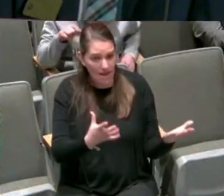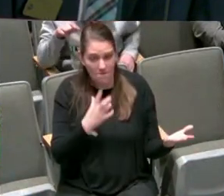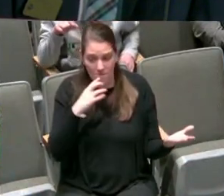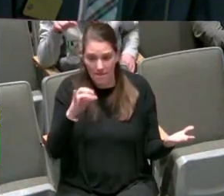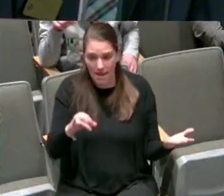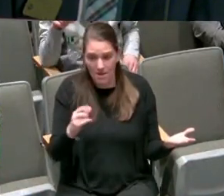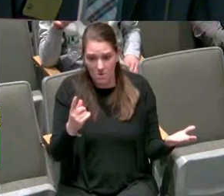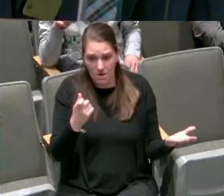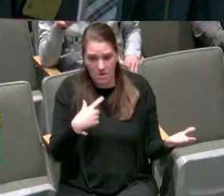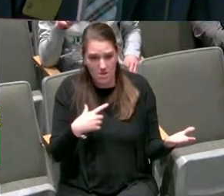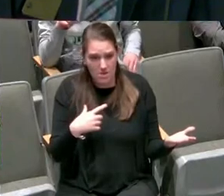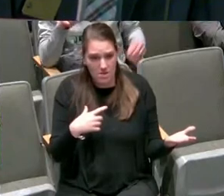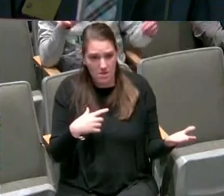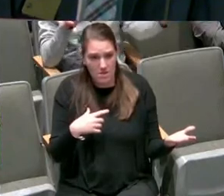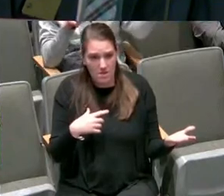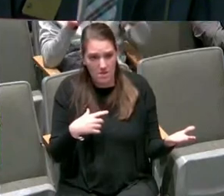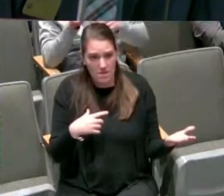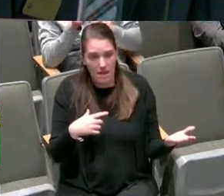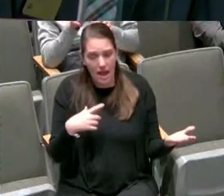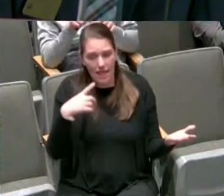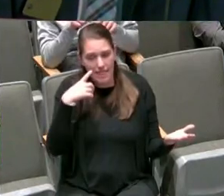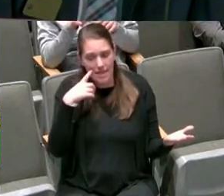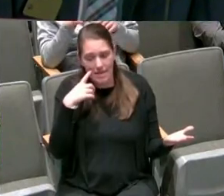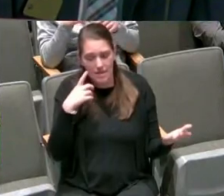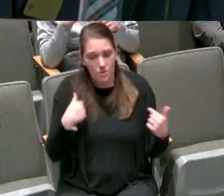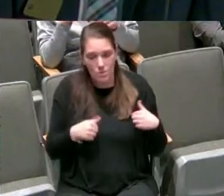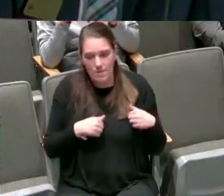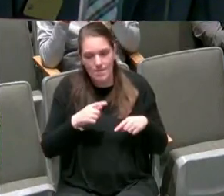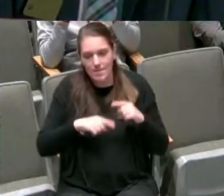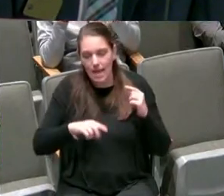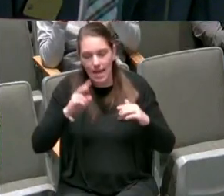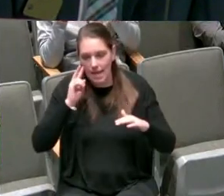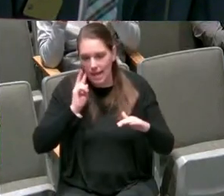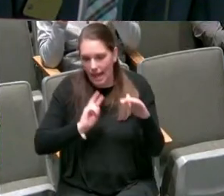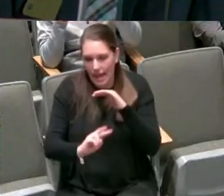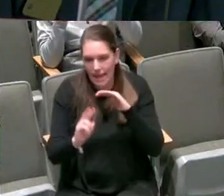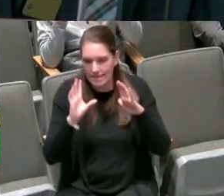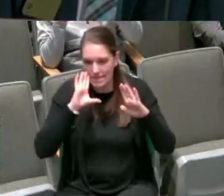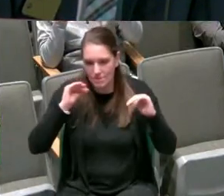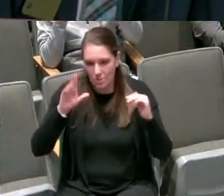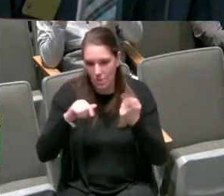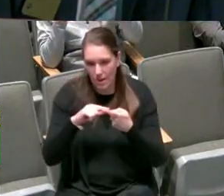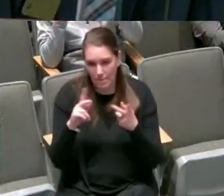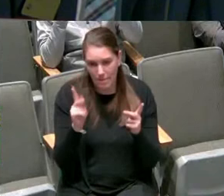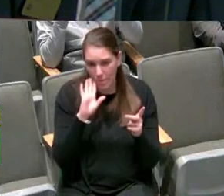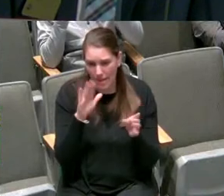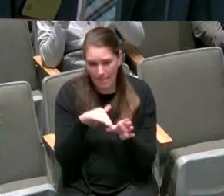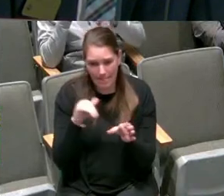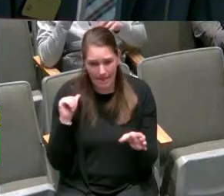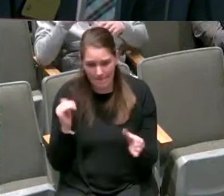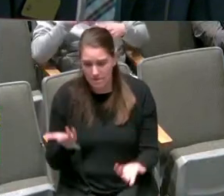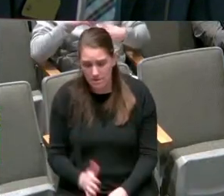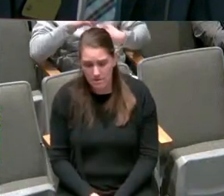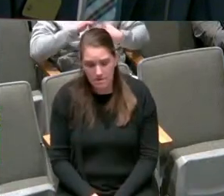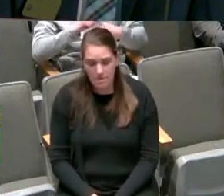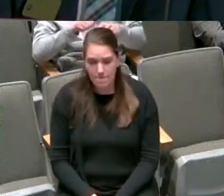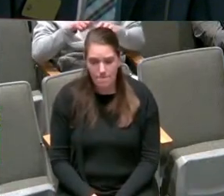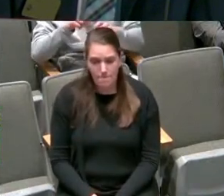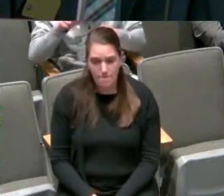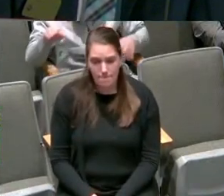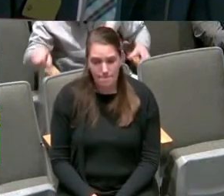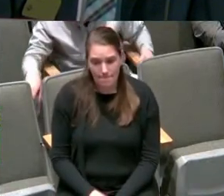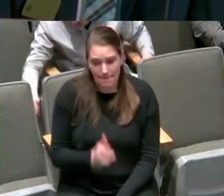I I I think we just we we just can't anticipate when people will go uh you know